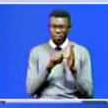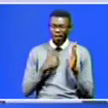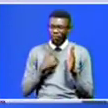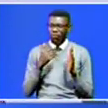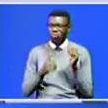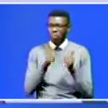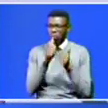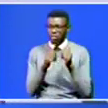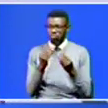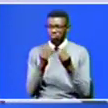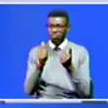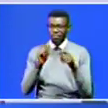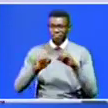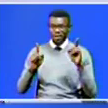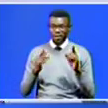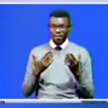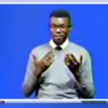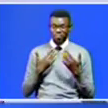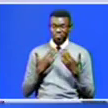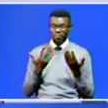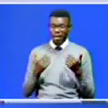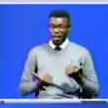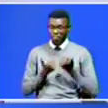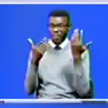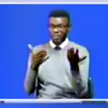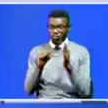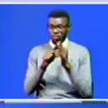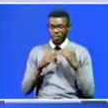lakini unajua pia venye wale wahenga walisema aliye na macho ambiwi tazama.